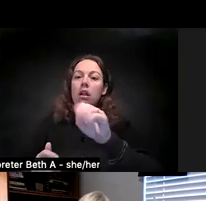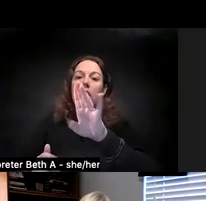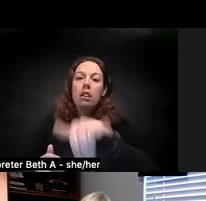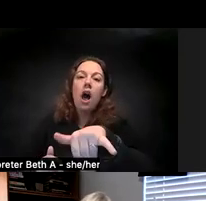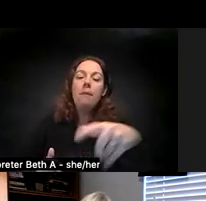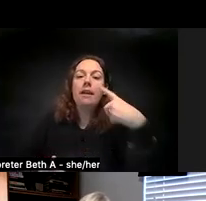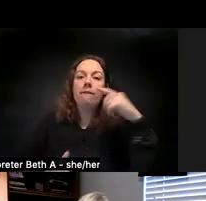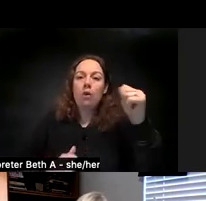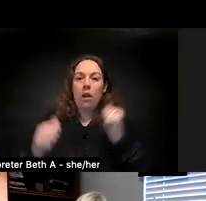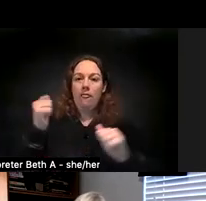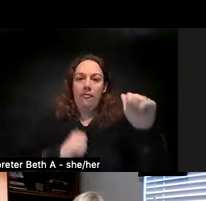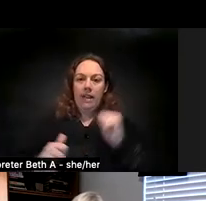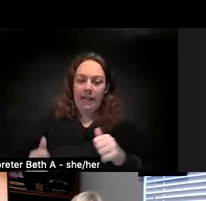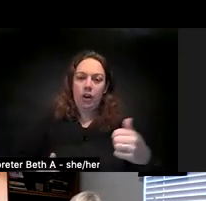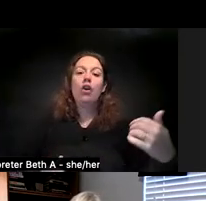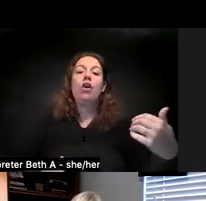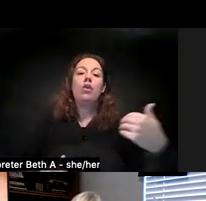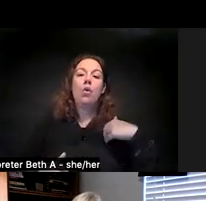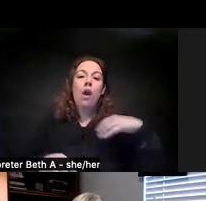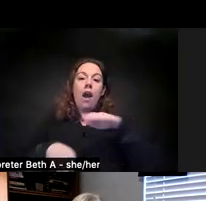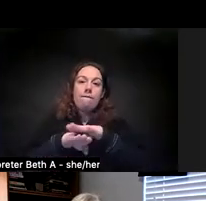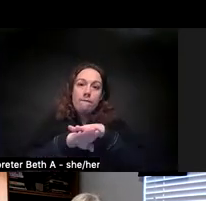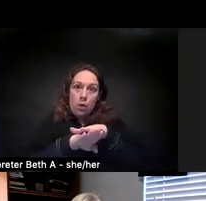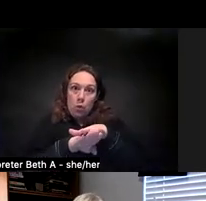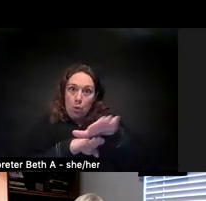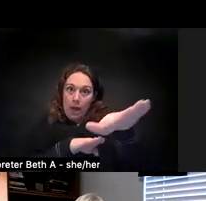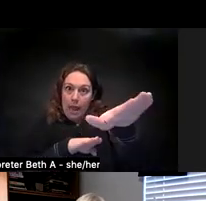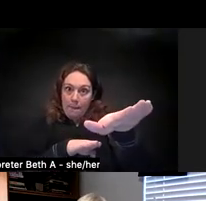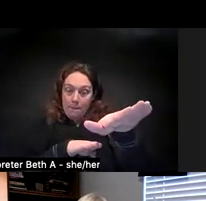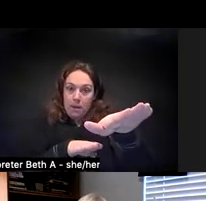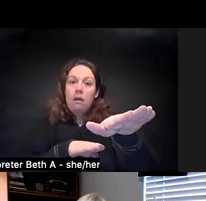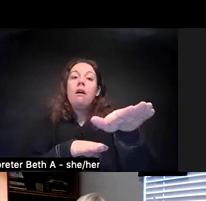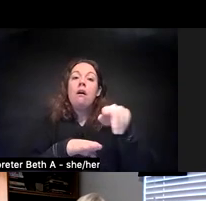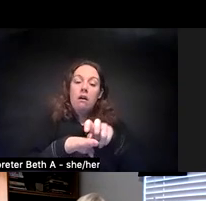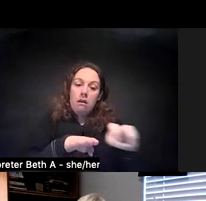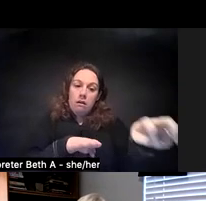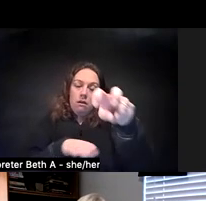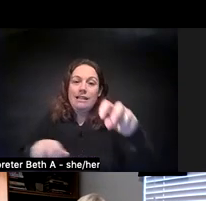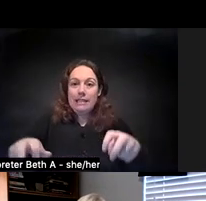up the two stairs that are for entry into the space. Next, please.